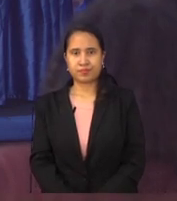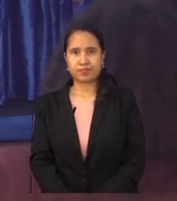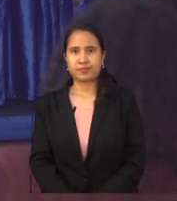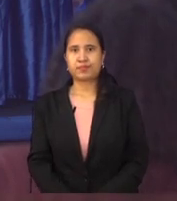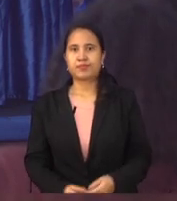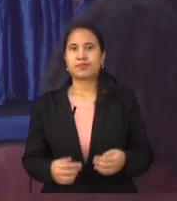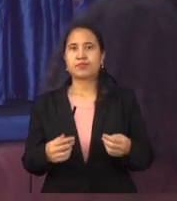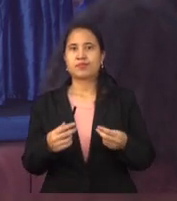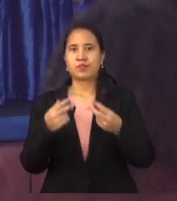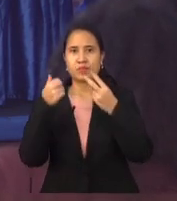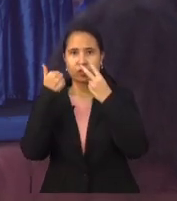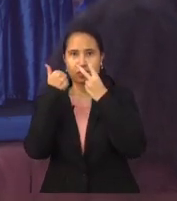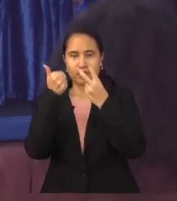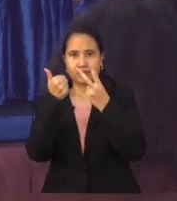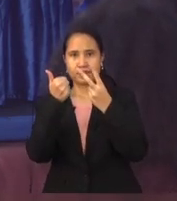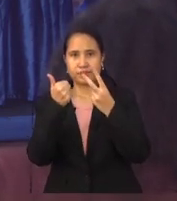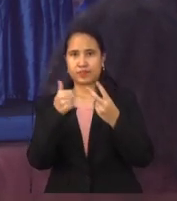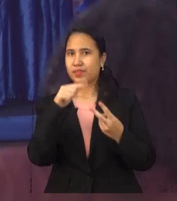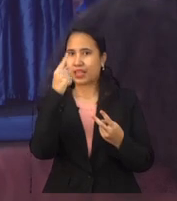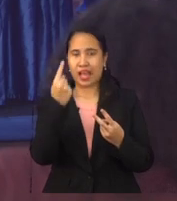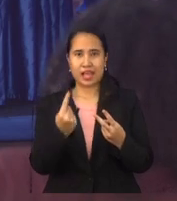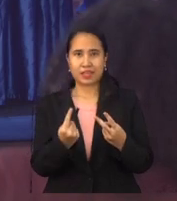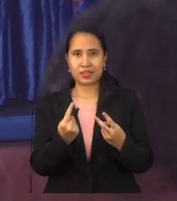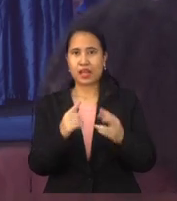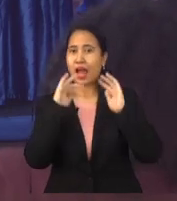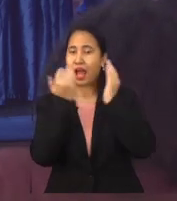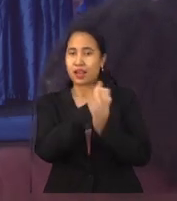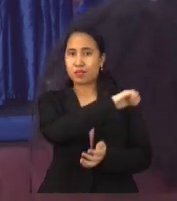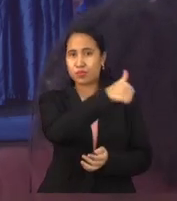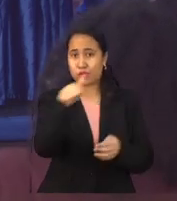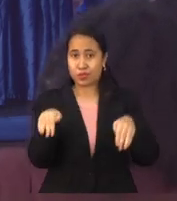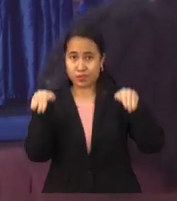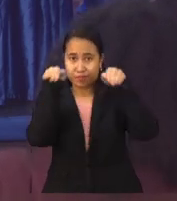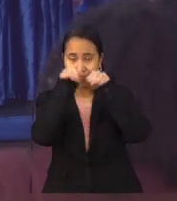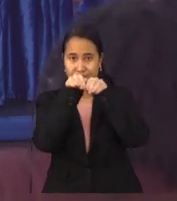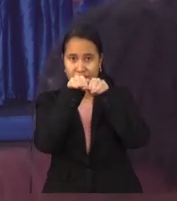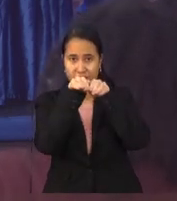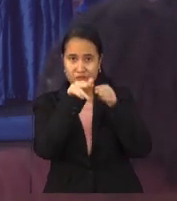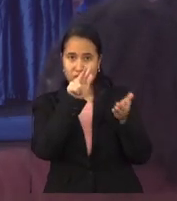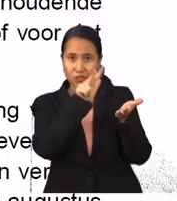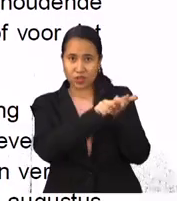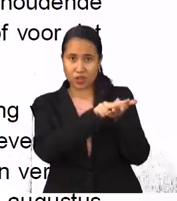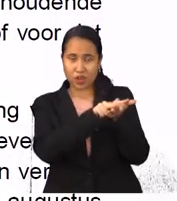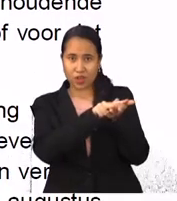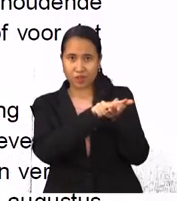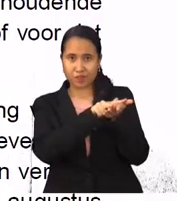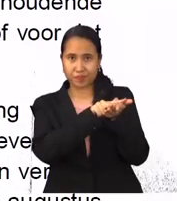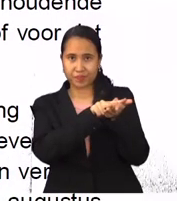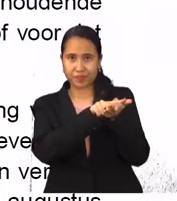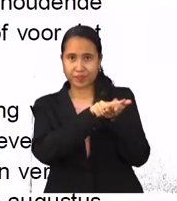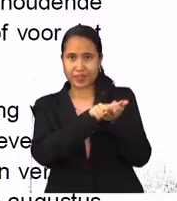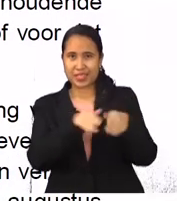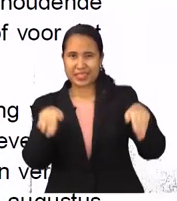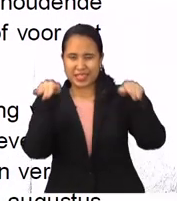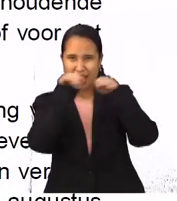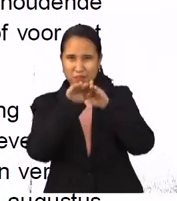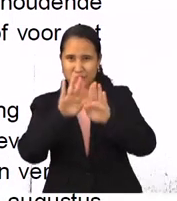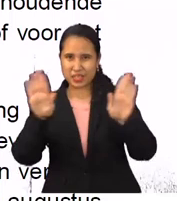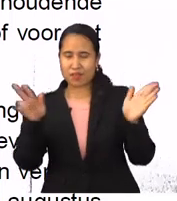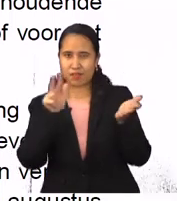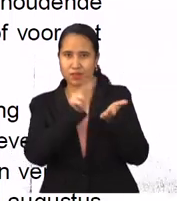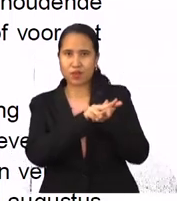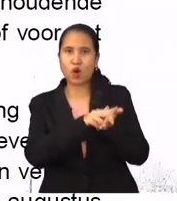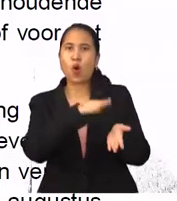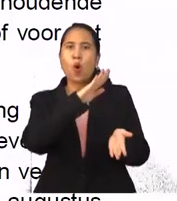Article 26 not only entitles all persons to equality before the law as well as equal protection of the law,